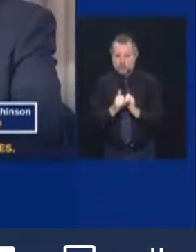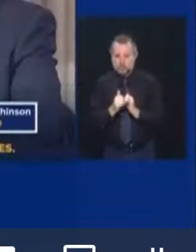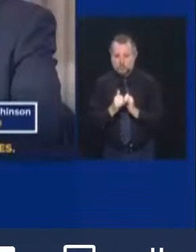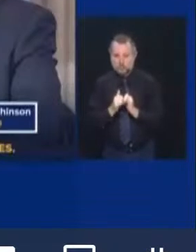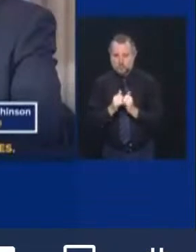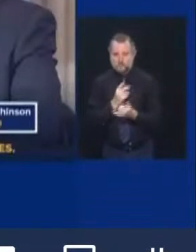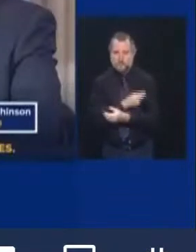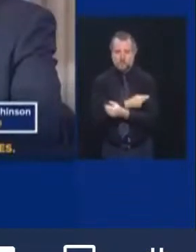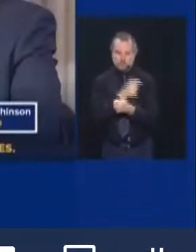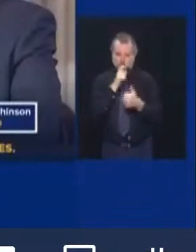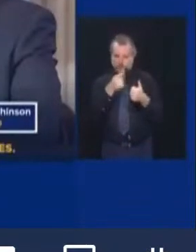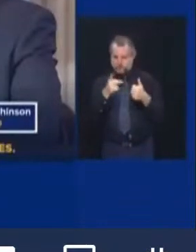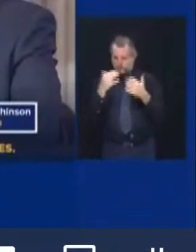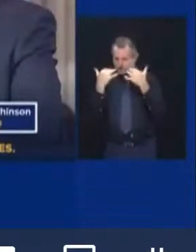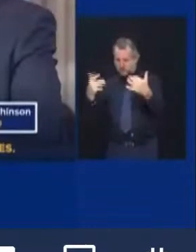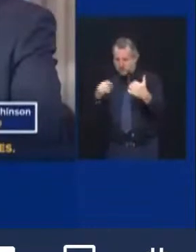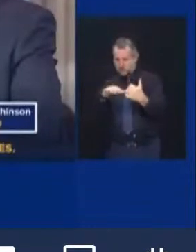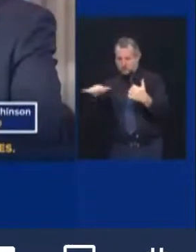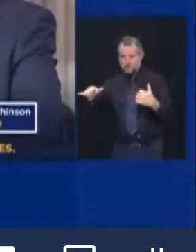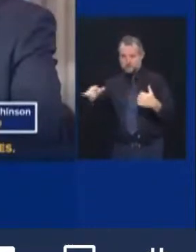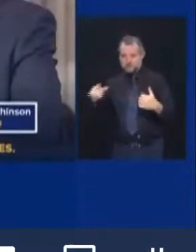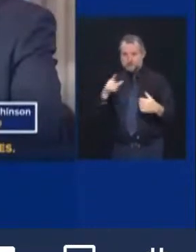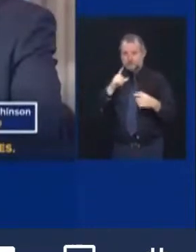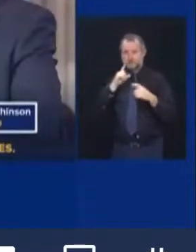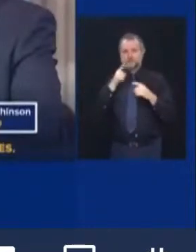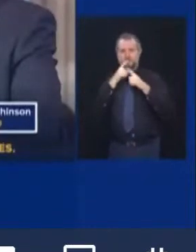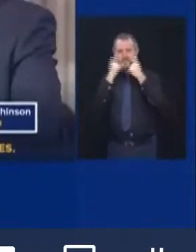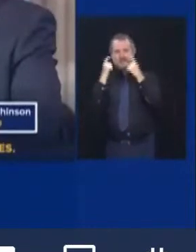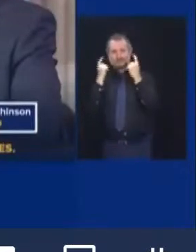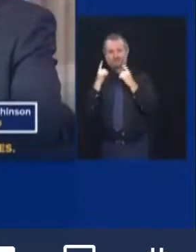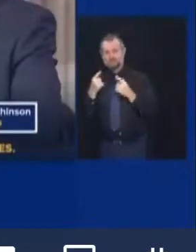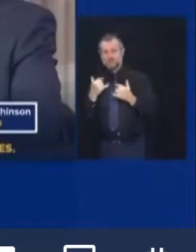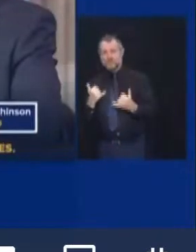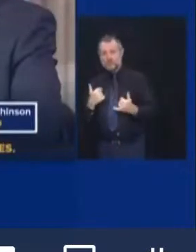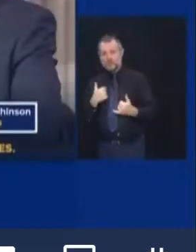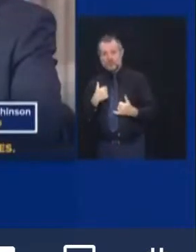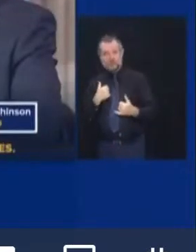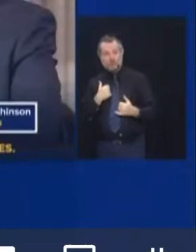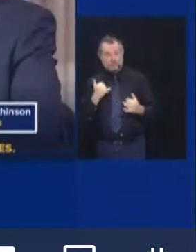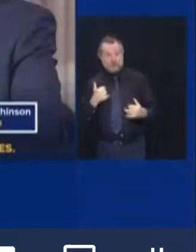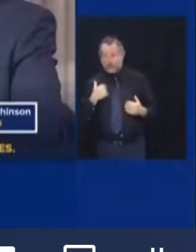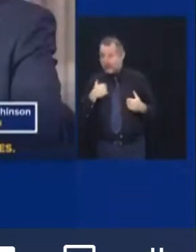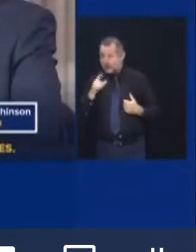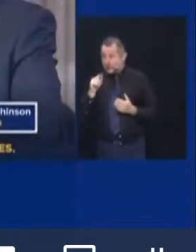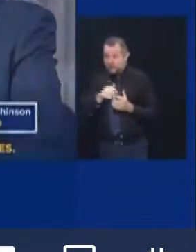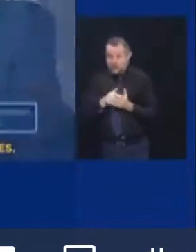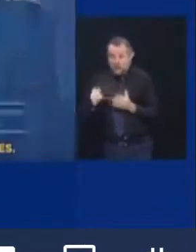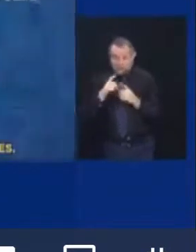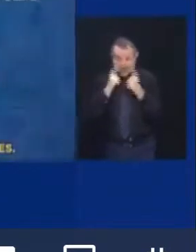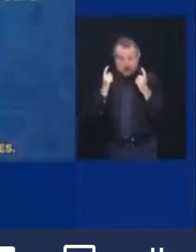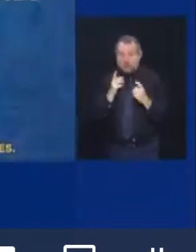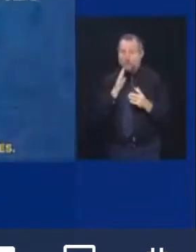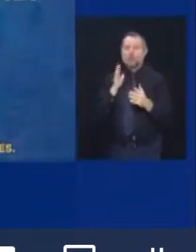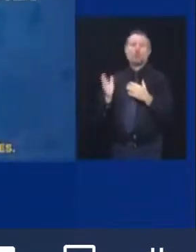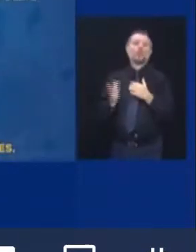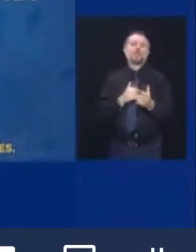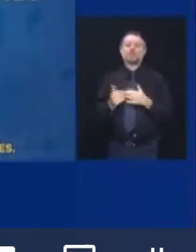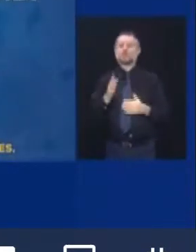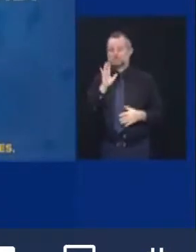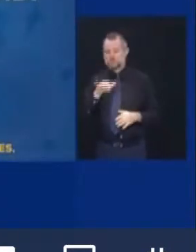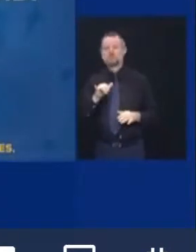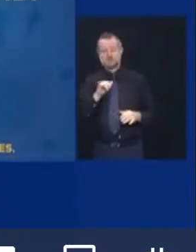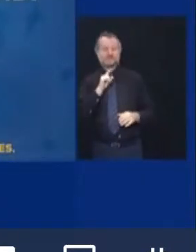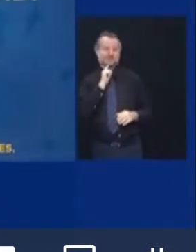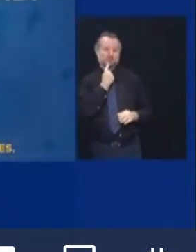mask. Okay, but now I have to get 20 million masks. So this is going to be a real issue, and I don't want to make the